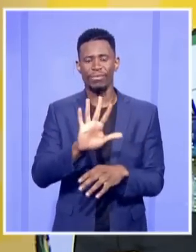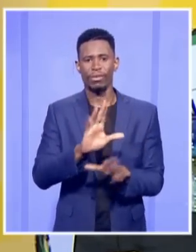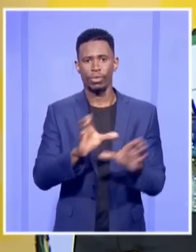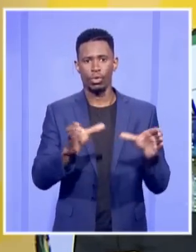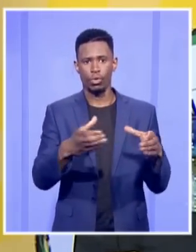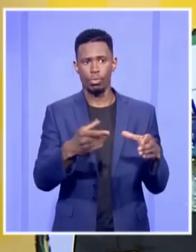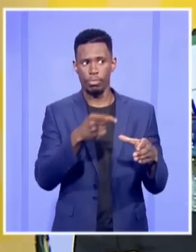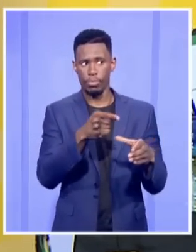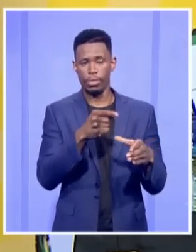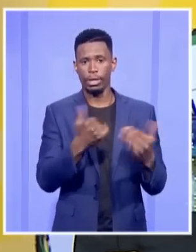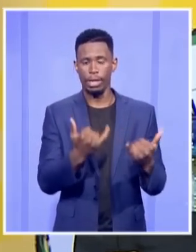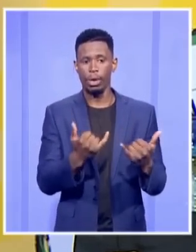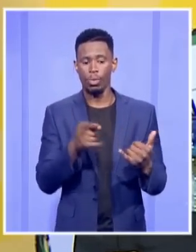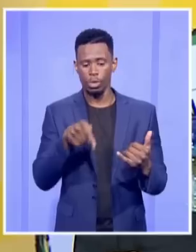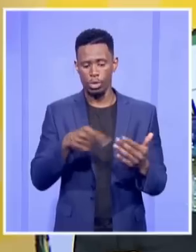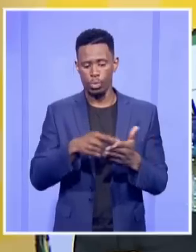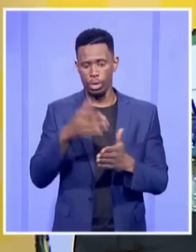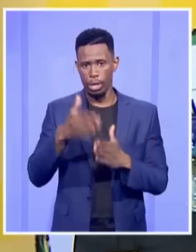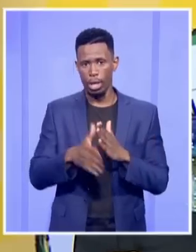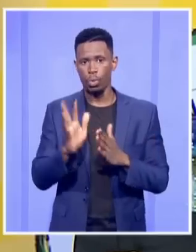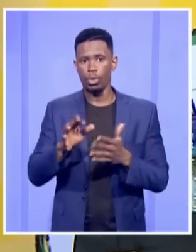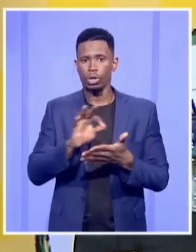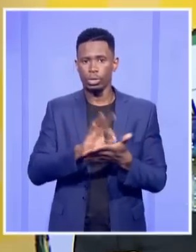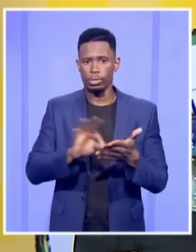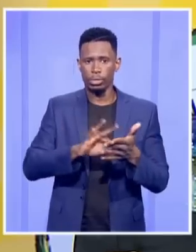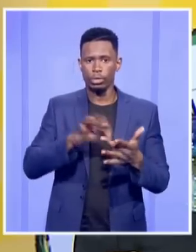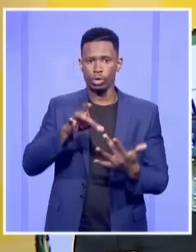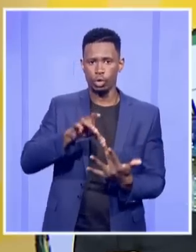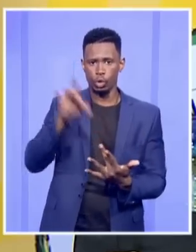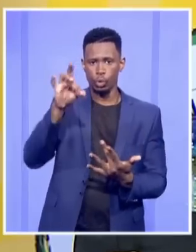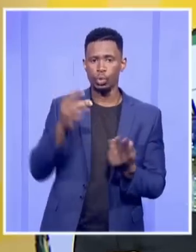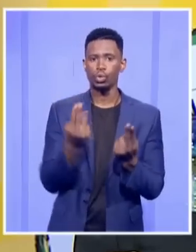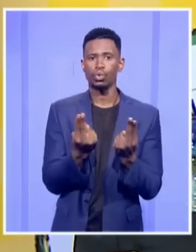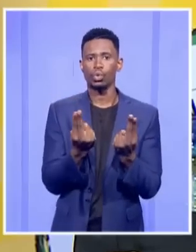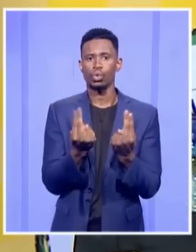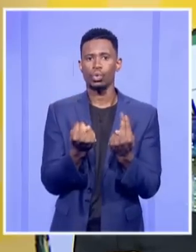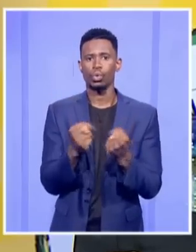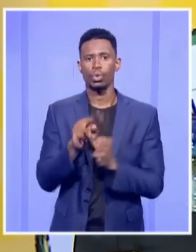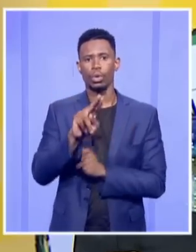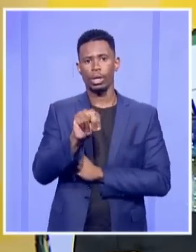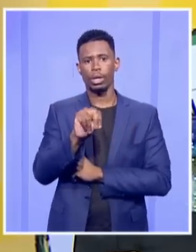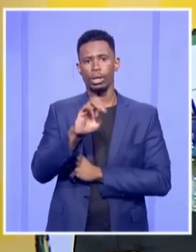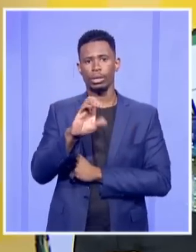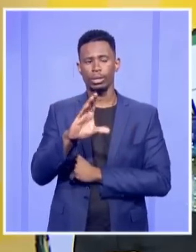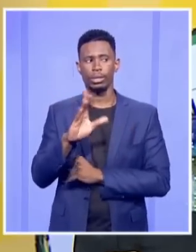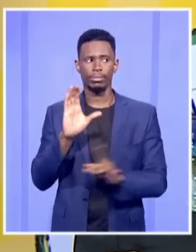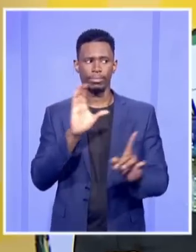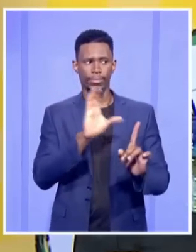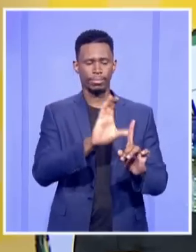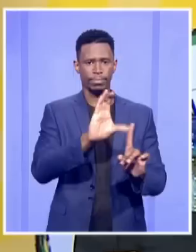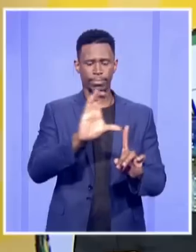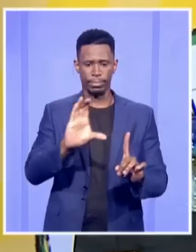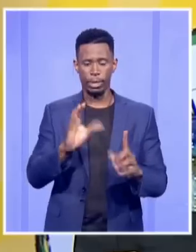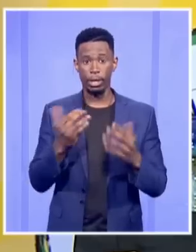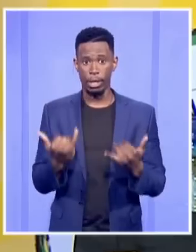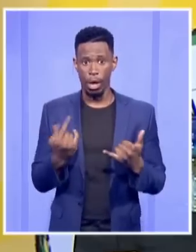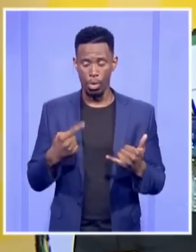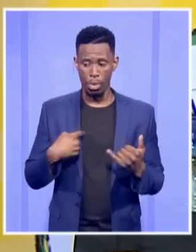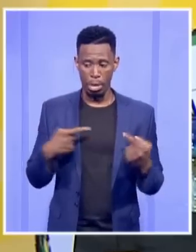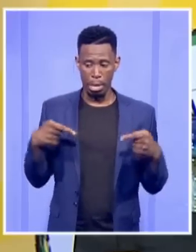elected over this weekend, the NEC, the ANC is not coming here to bury itself.